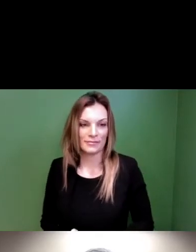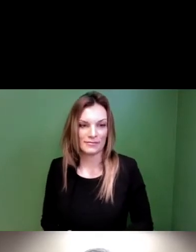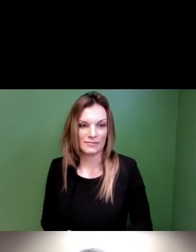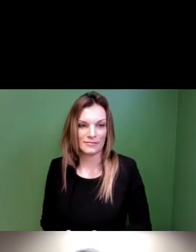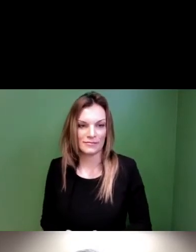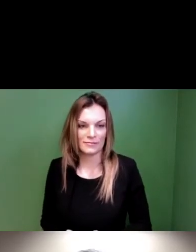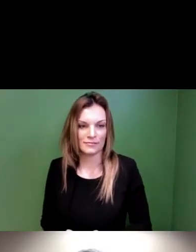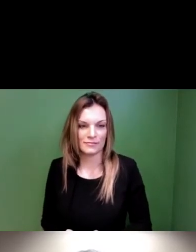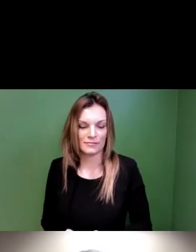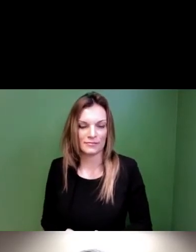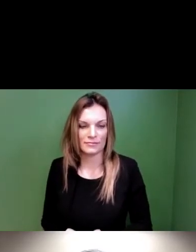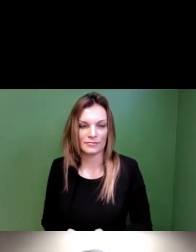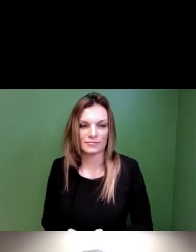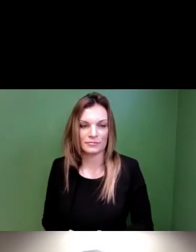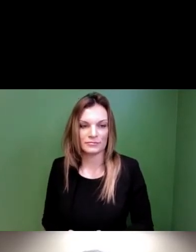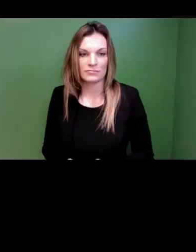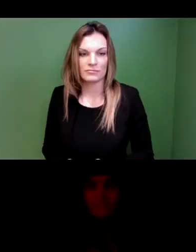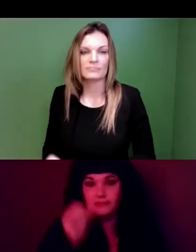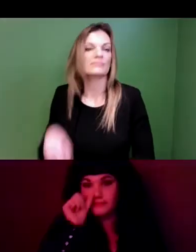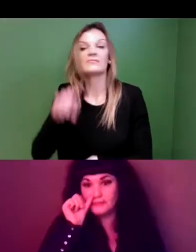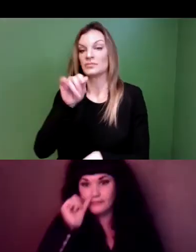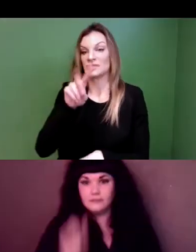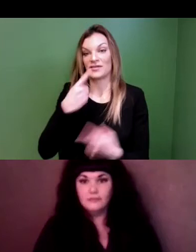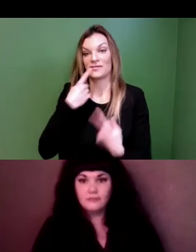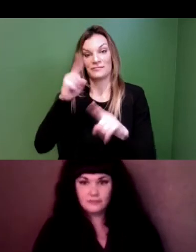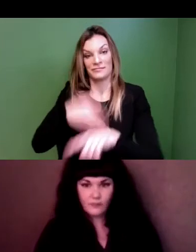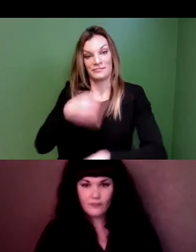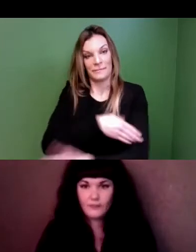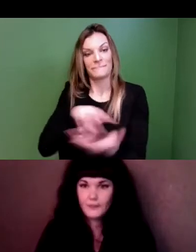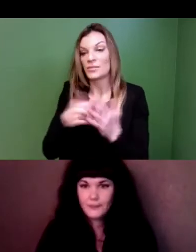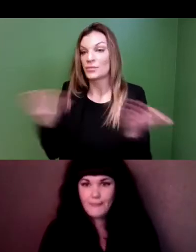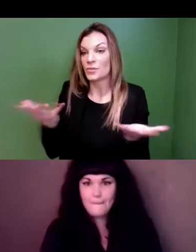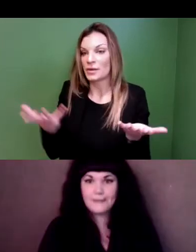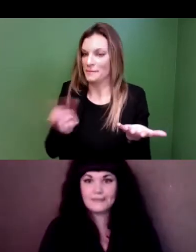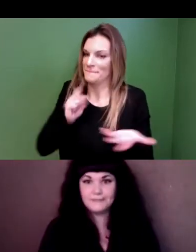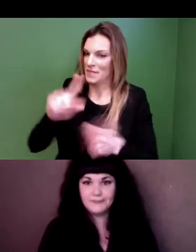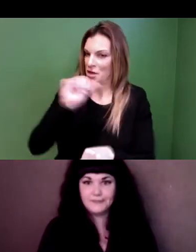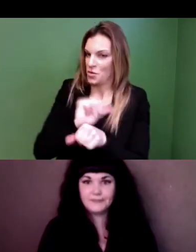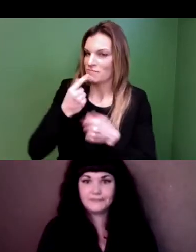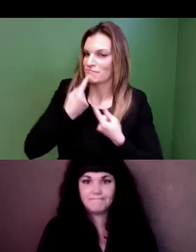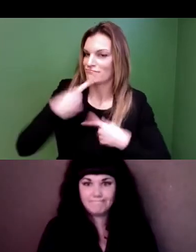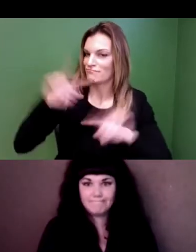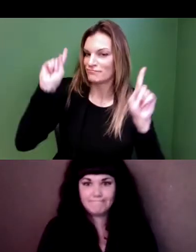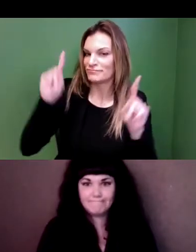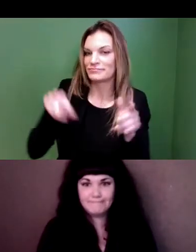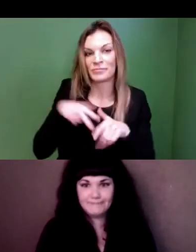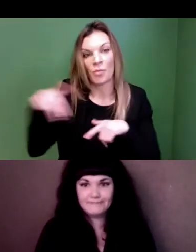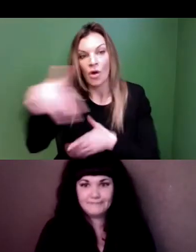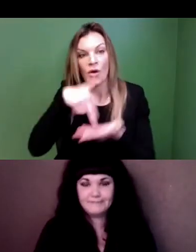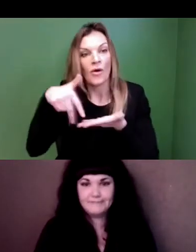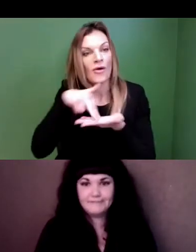That gave David the ability to go to work. Prior to that, he wouldn't walk more than 5 minutes.